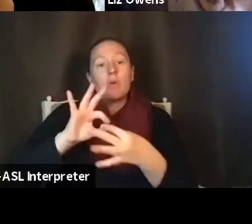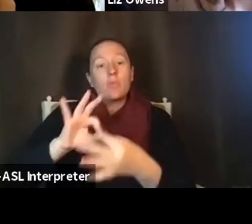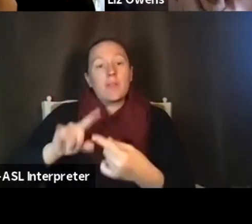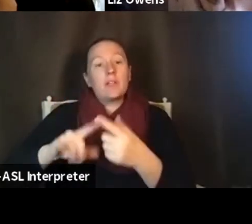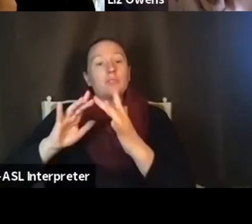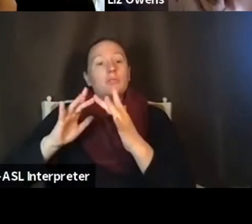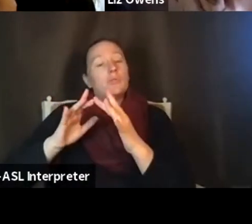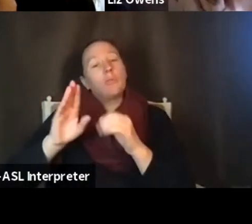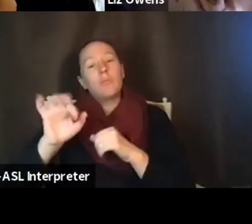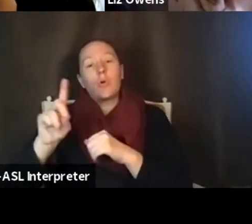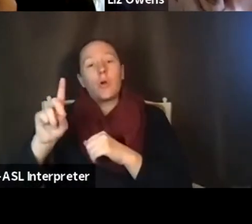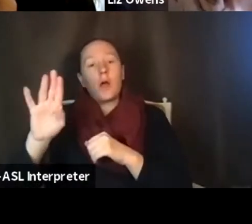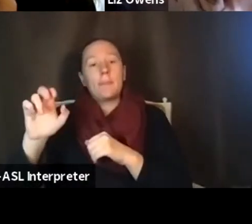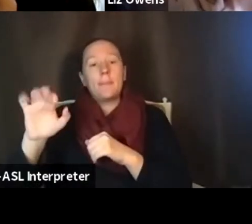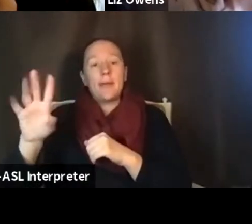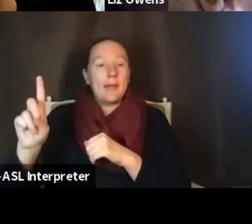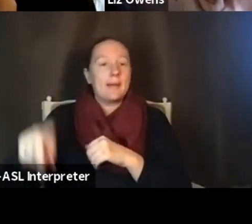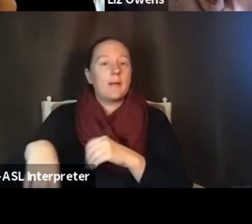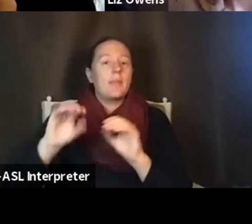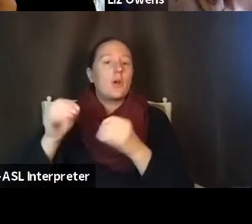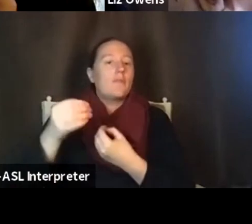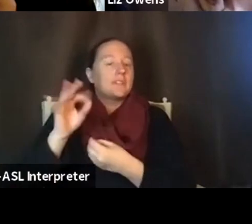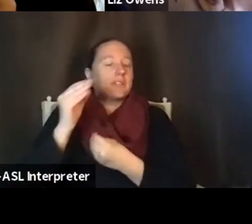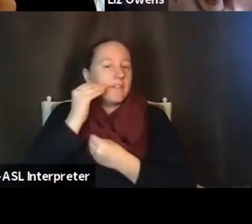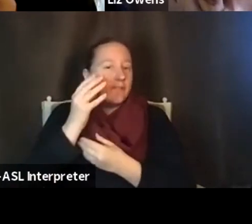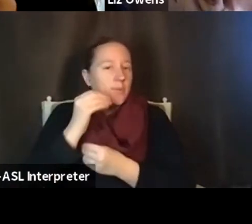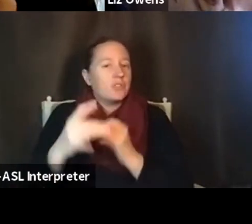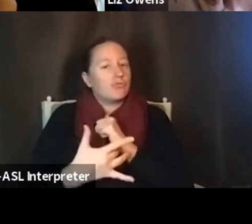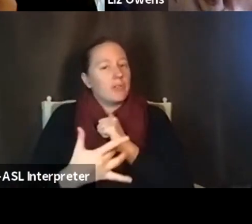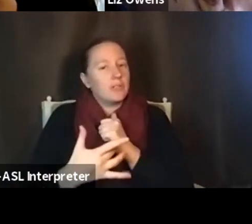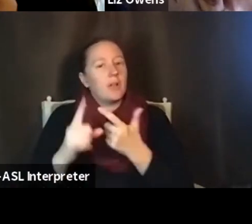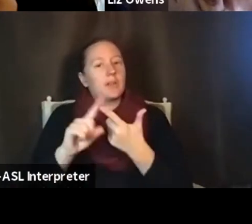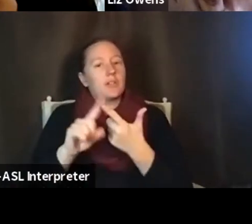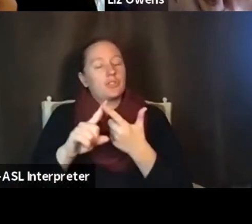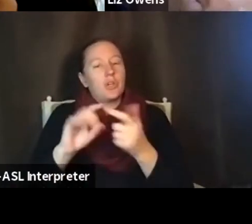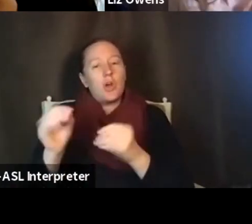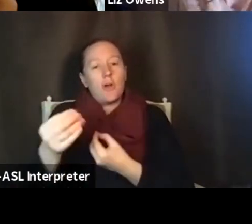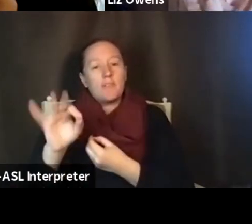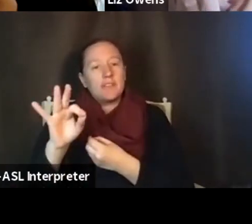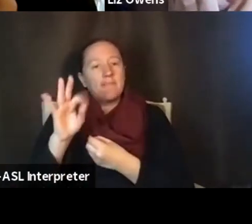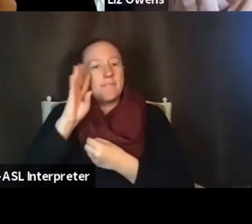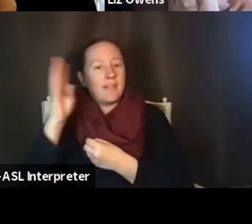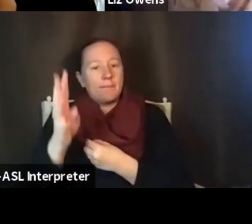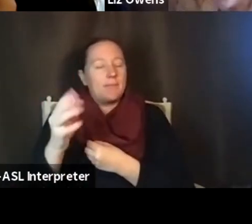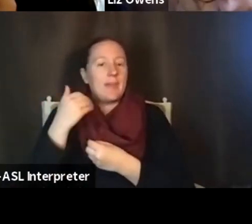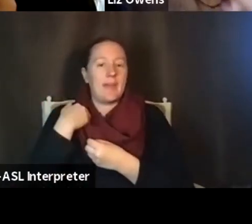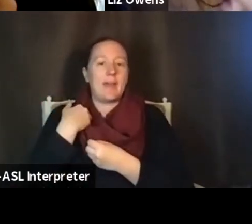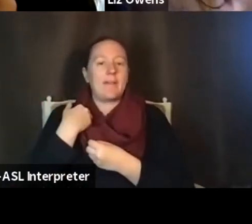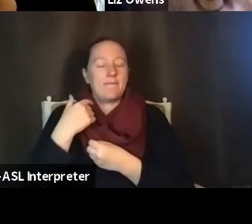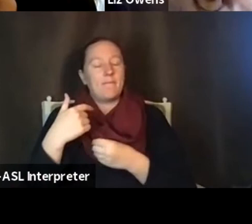of eHealth Innovation and the Office of Information Technology actually have a pretty robust